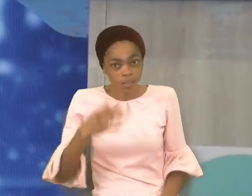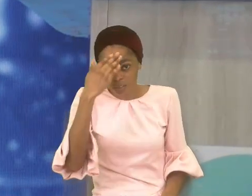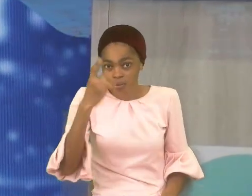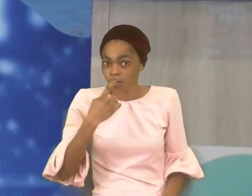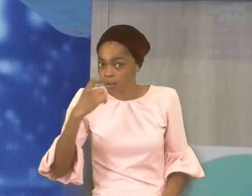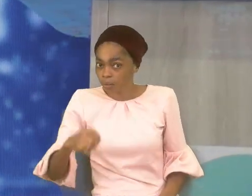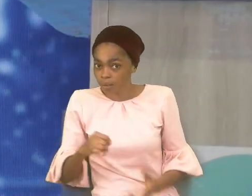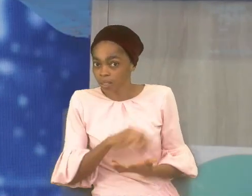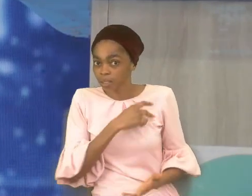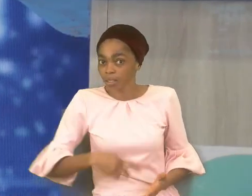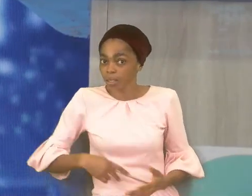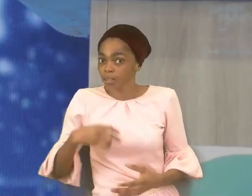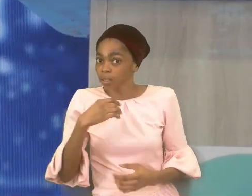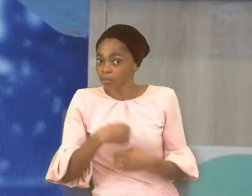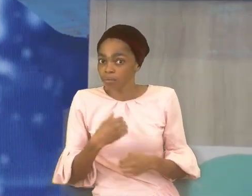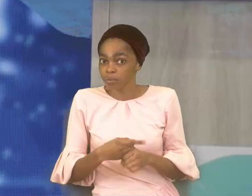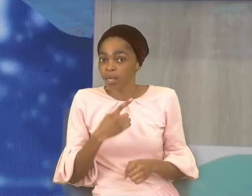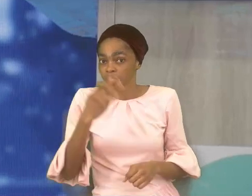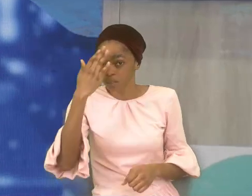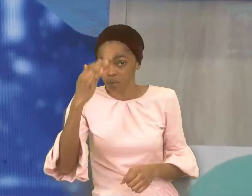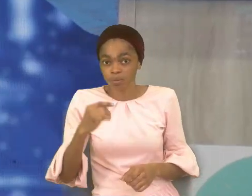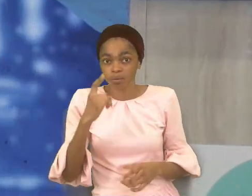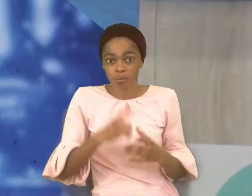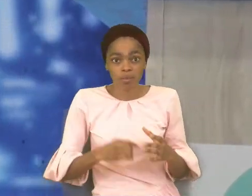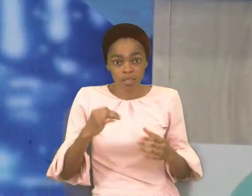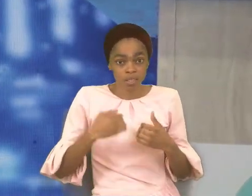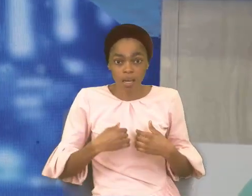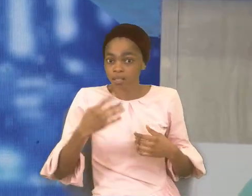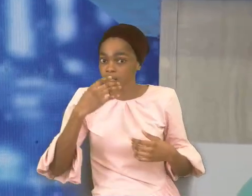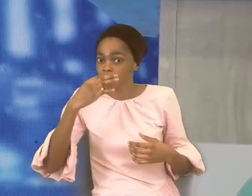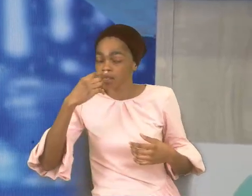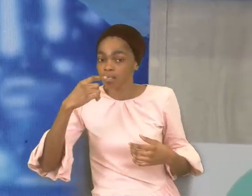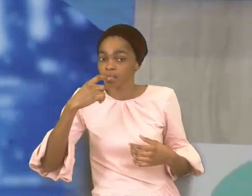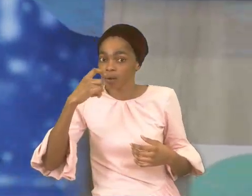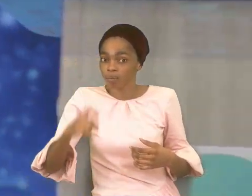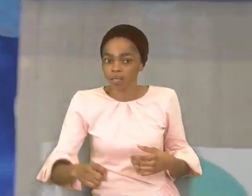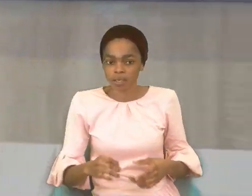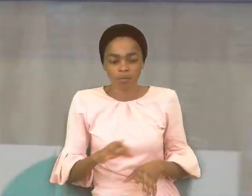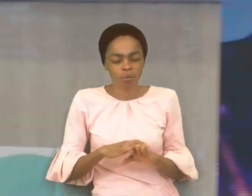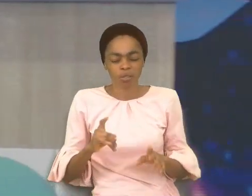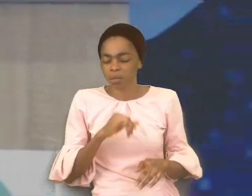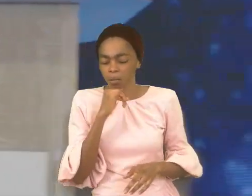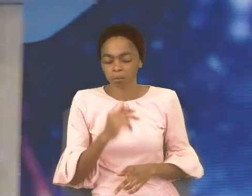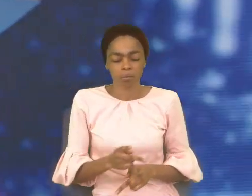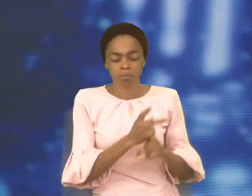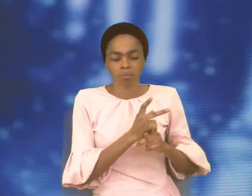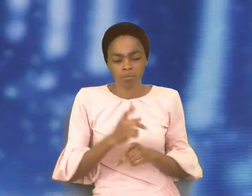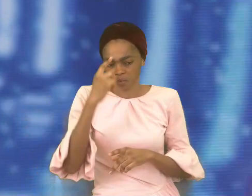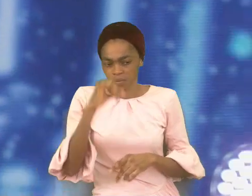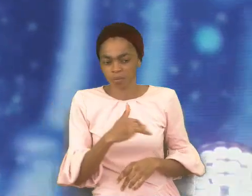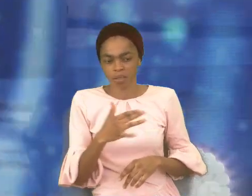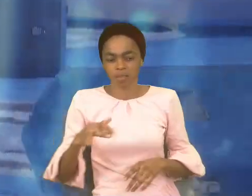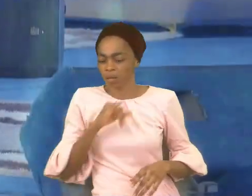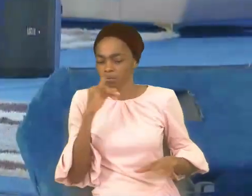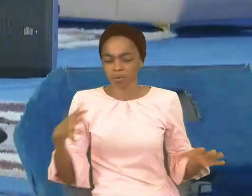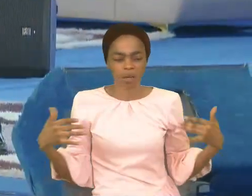he cared for no officer, he cared for no God. They knew, but as they came, they were cool,